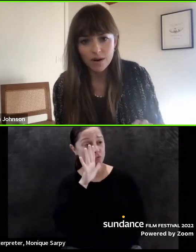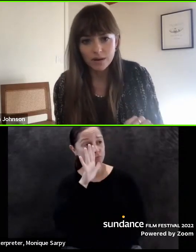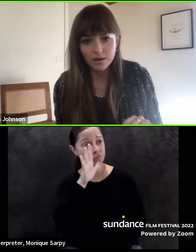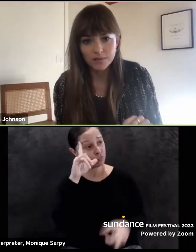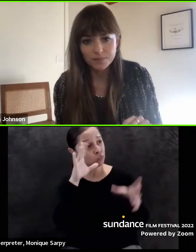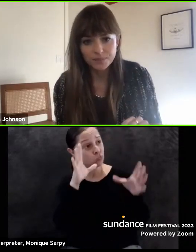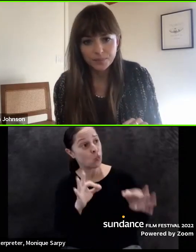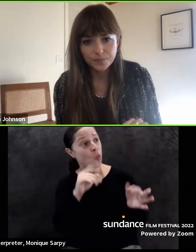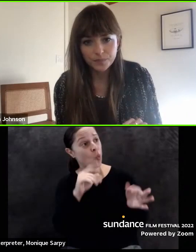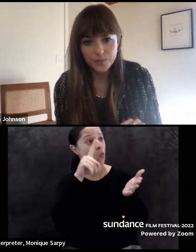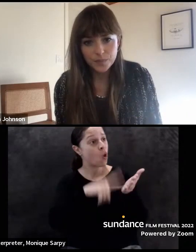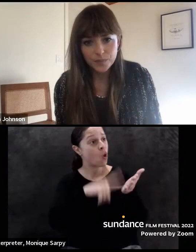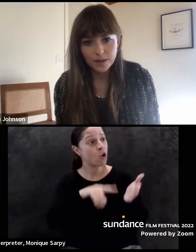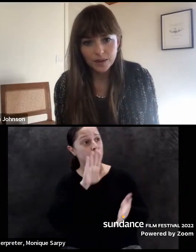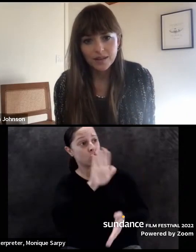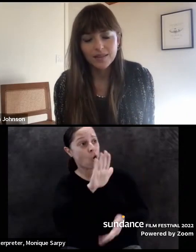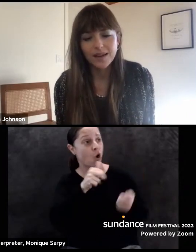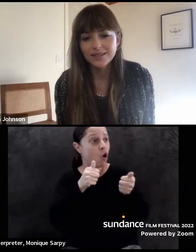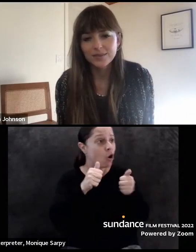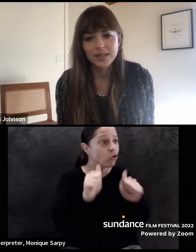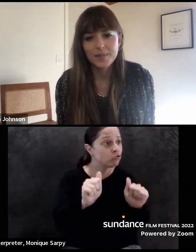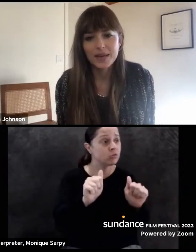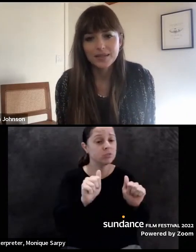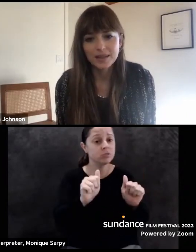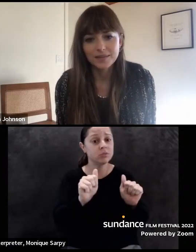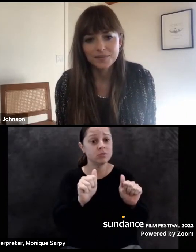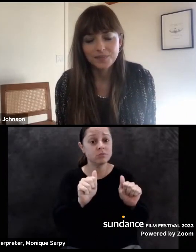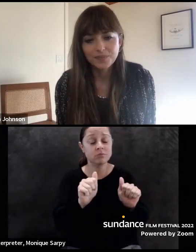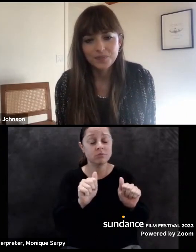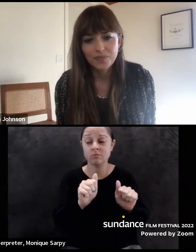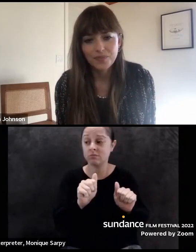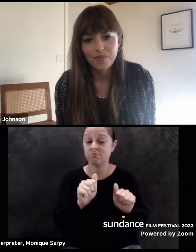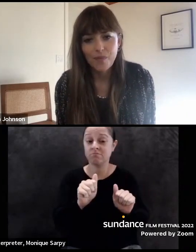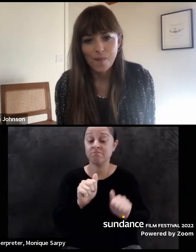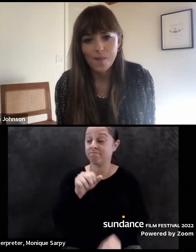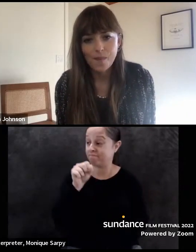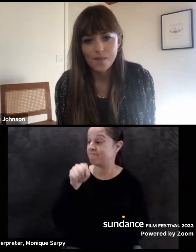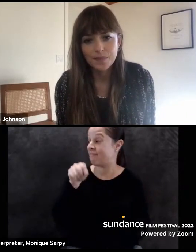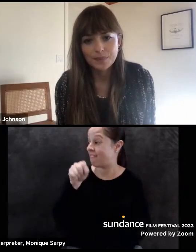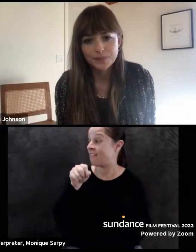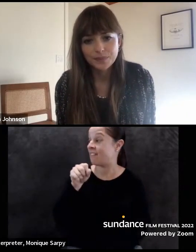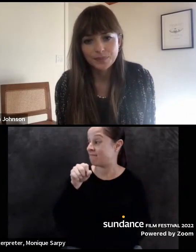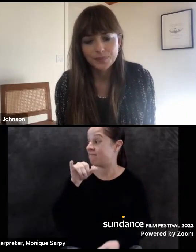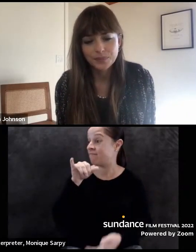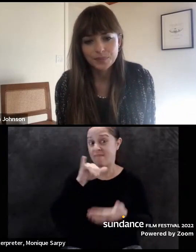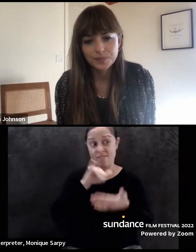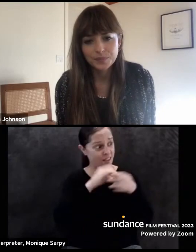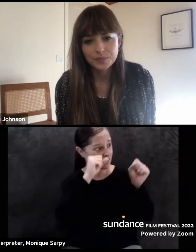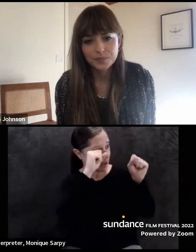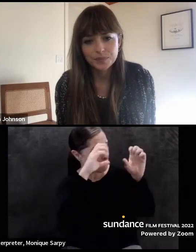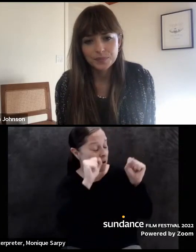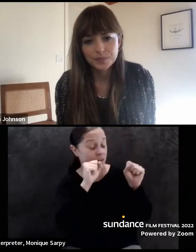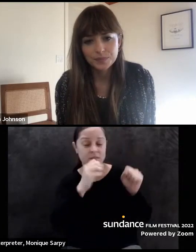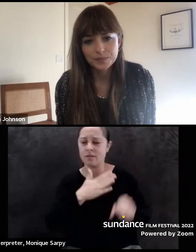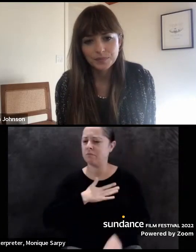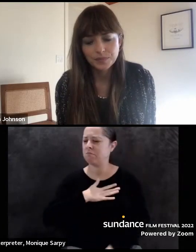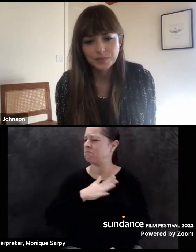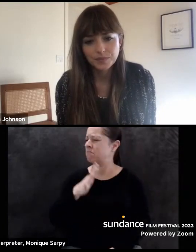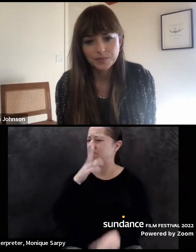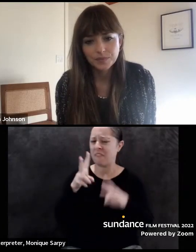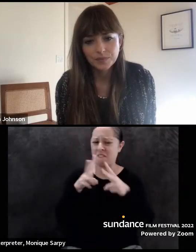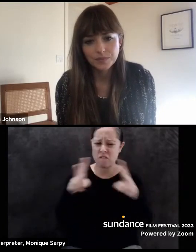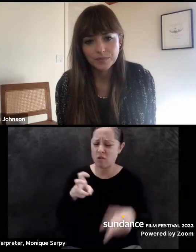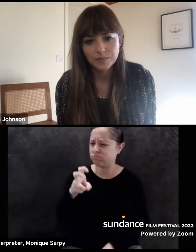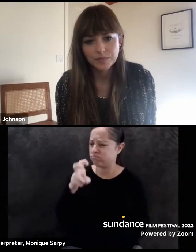out for, and that's really amazing. Yes. Yes, she was very critical about it, actually, because she was